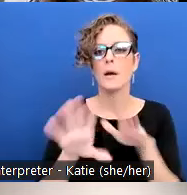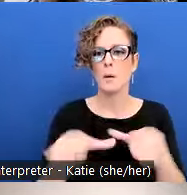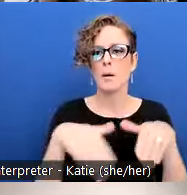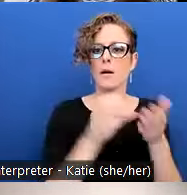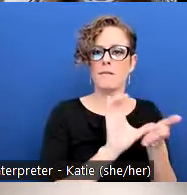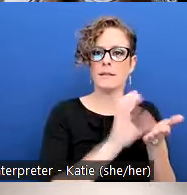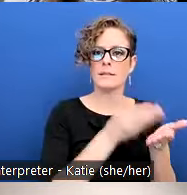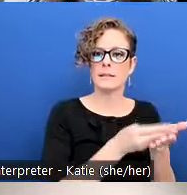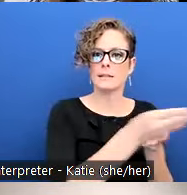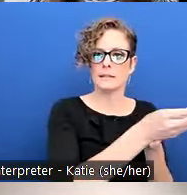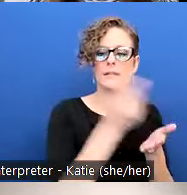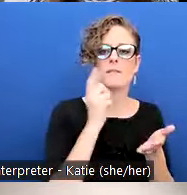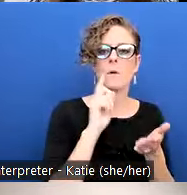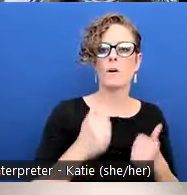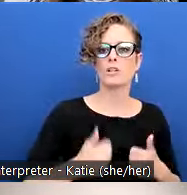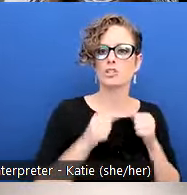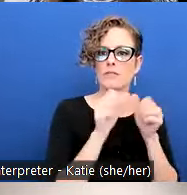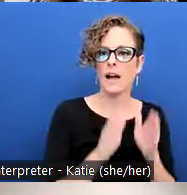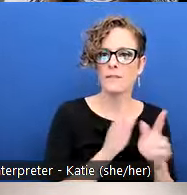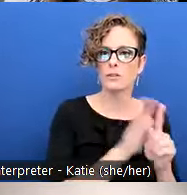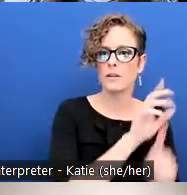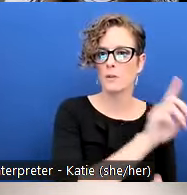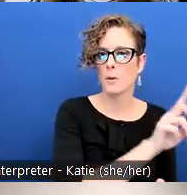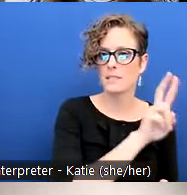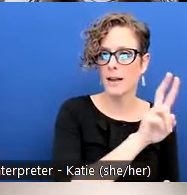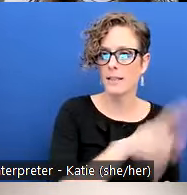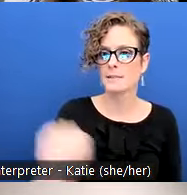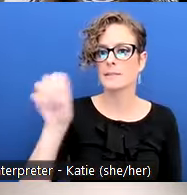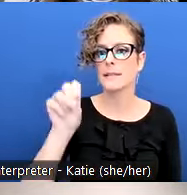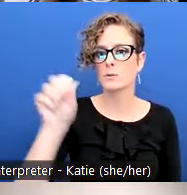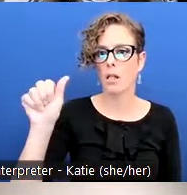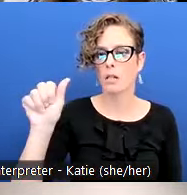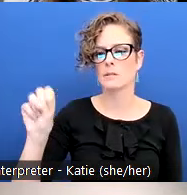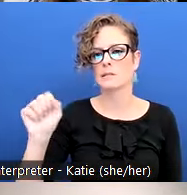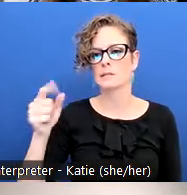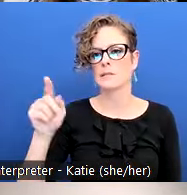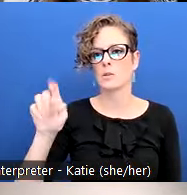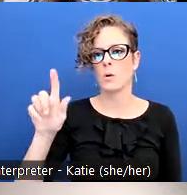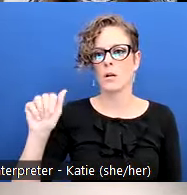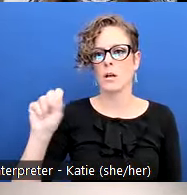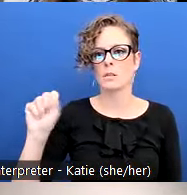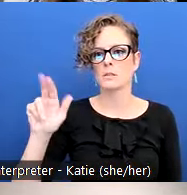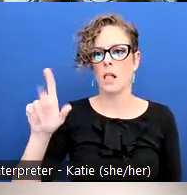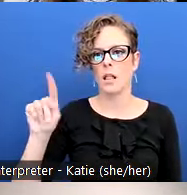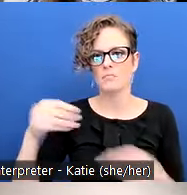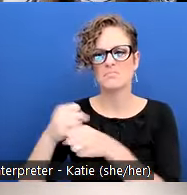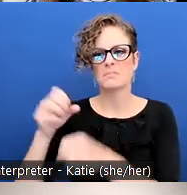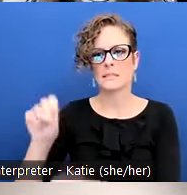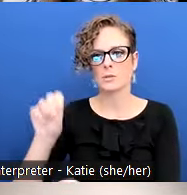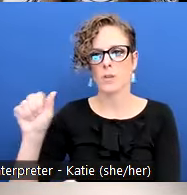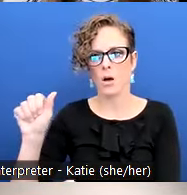for programs that serve survivors of domestic violence and sexual assault and other crimes. And so we wanted to do more of